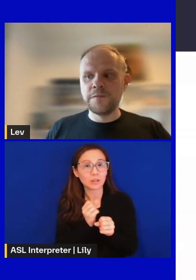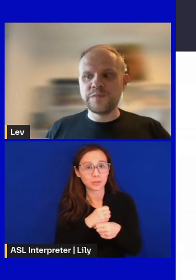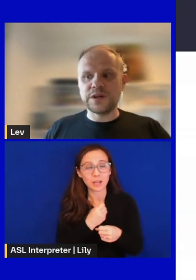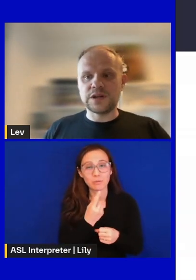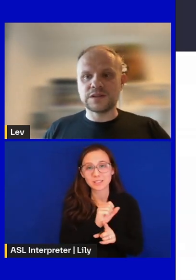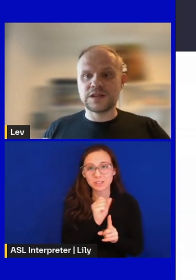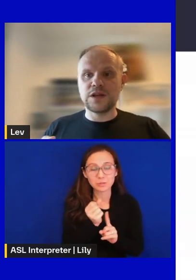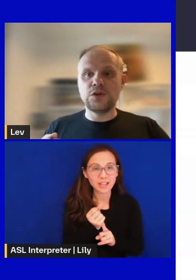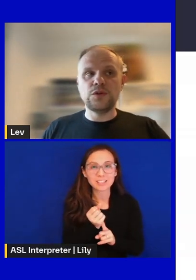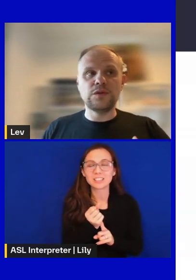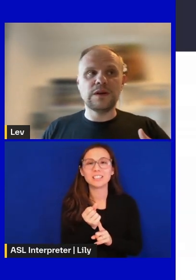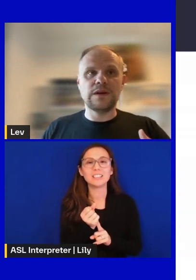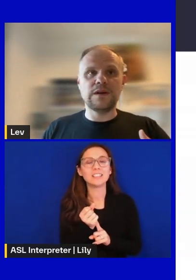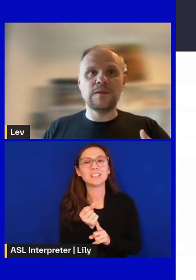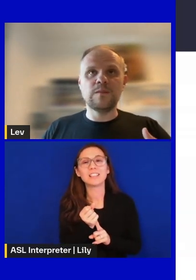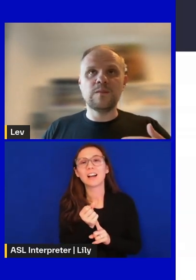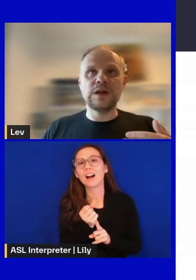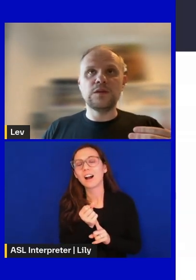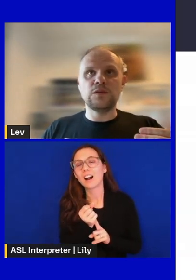where there's